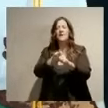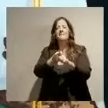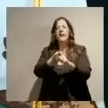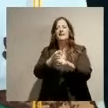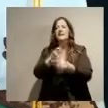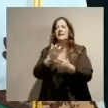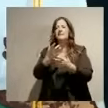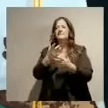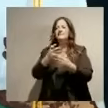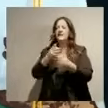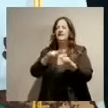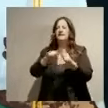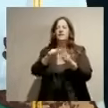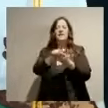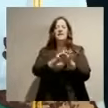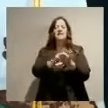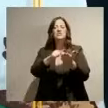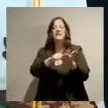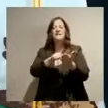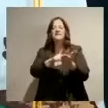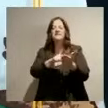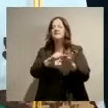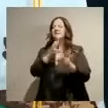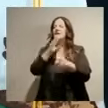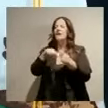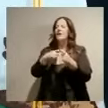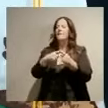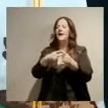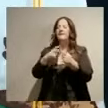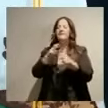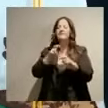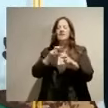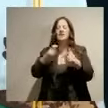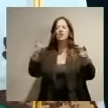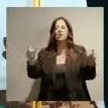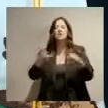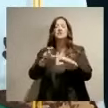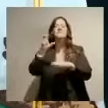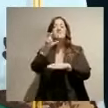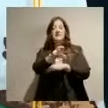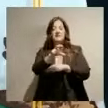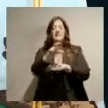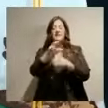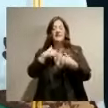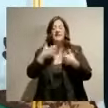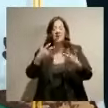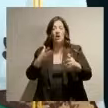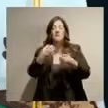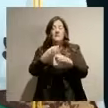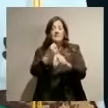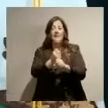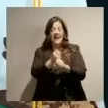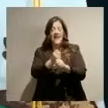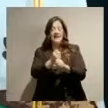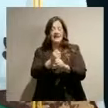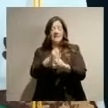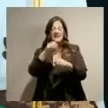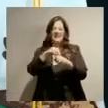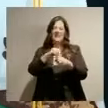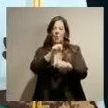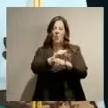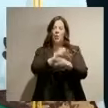impacting initiatives from the huge investments that have been made in